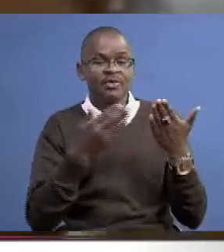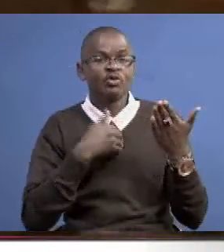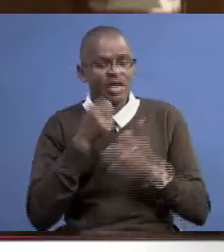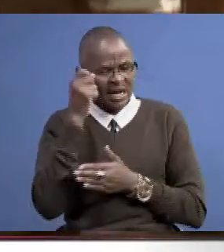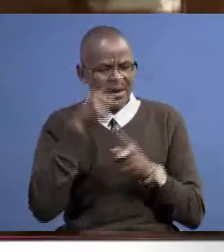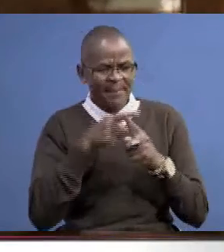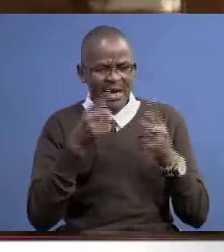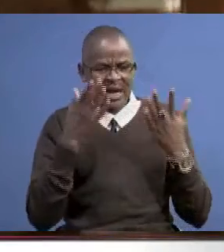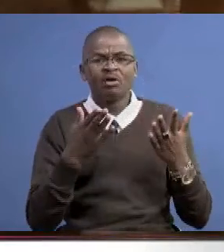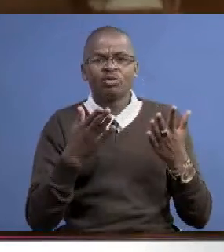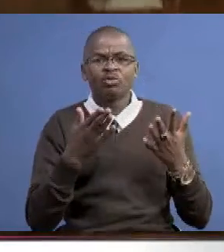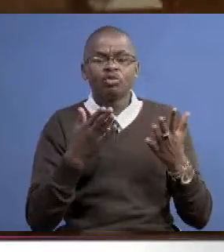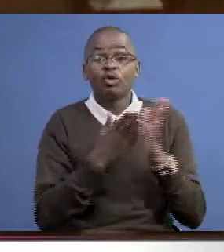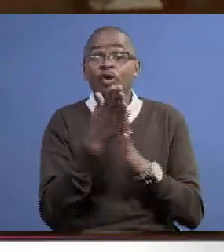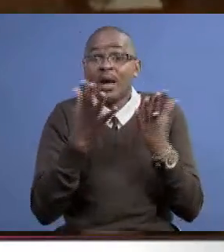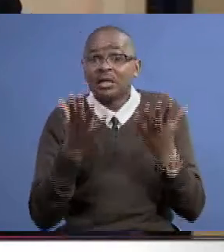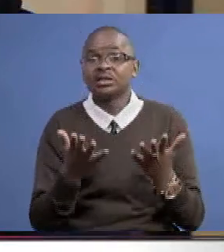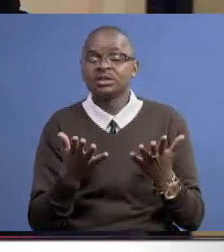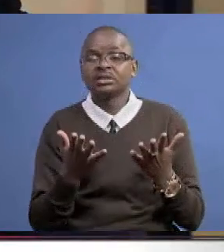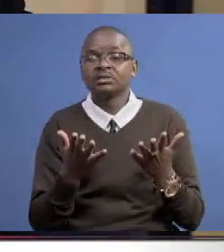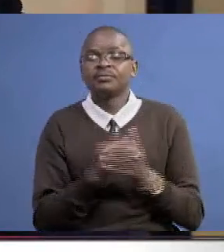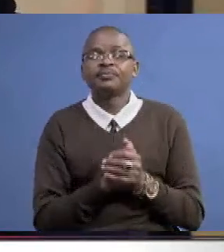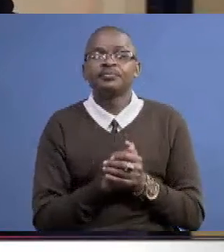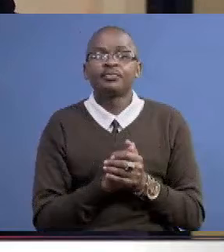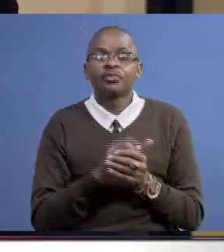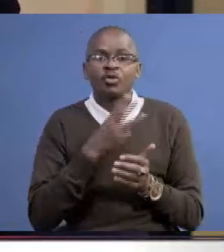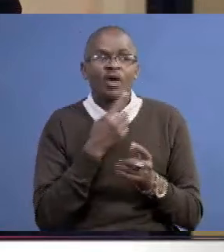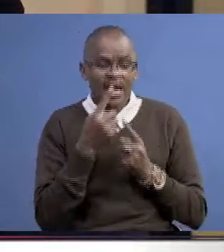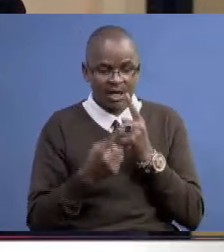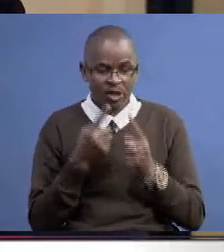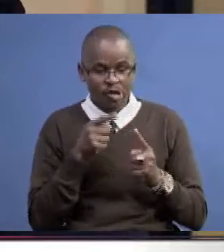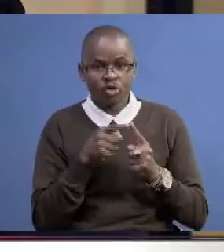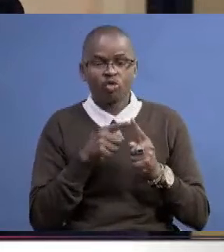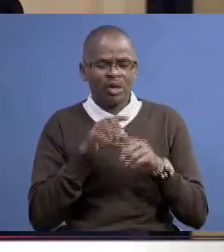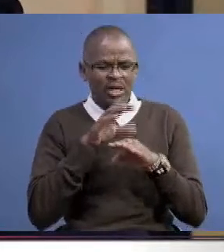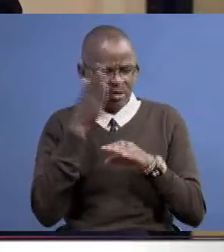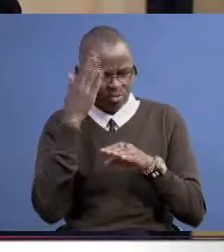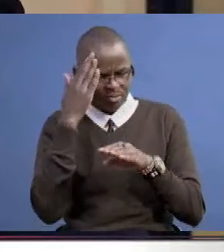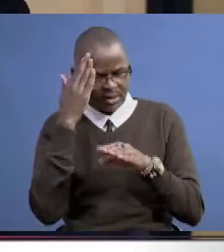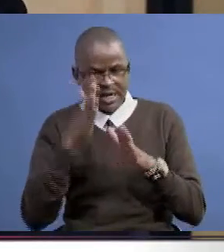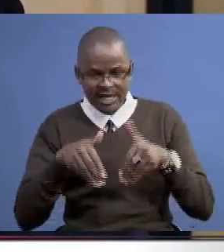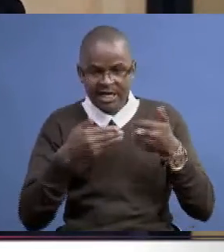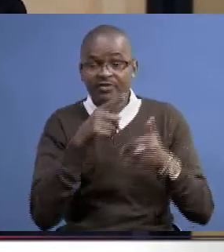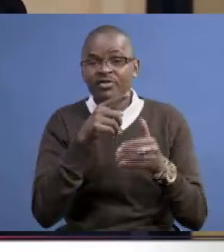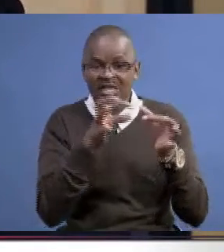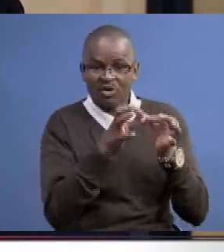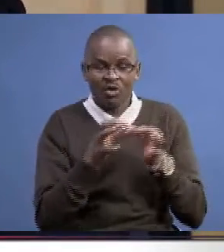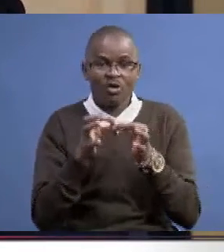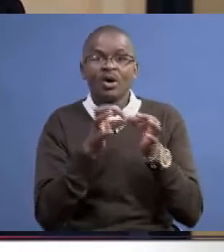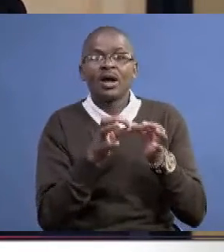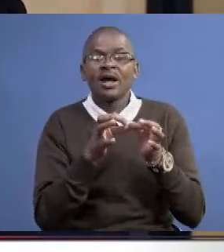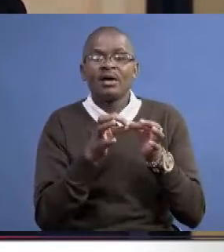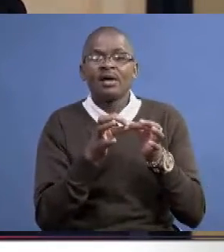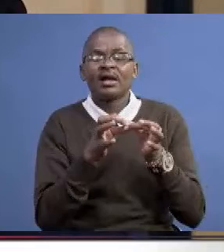comprehensive. But how sustainable is it? We are in negotiation to find a way of providing this connectivity